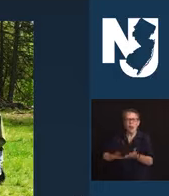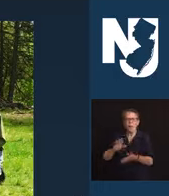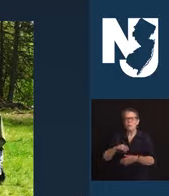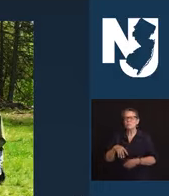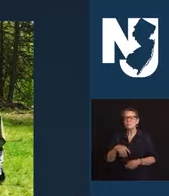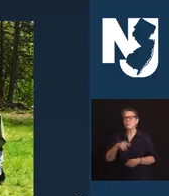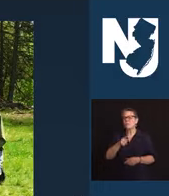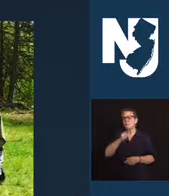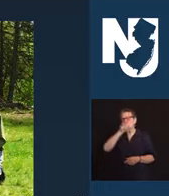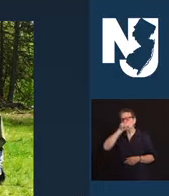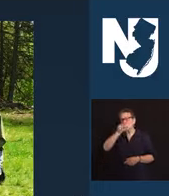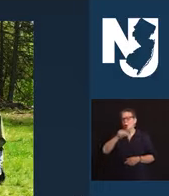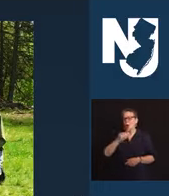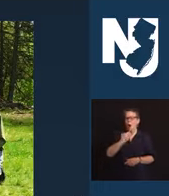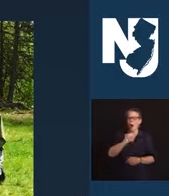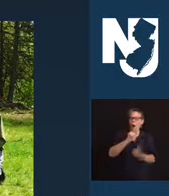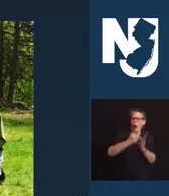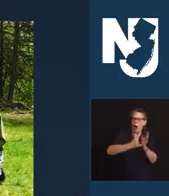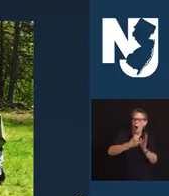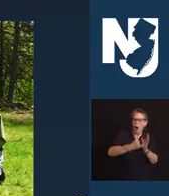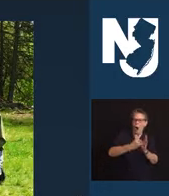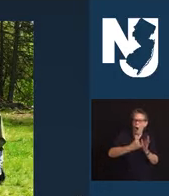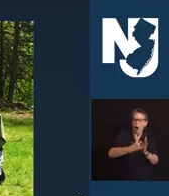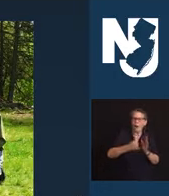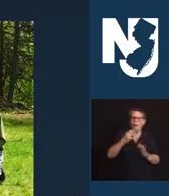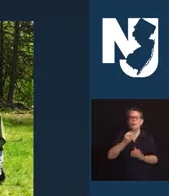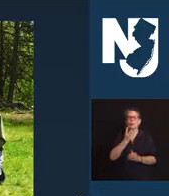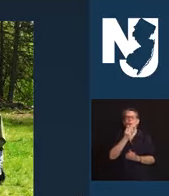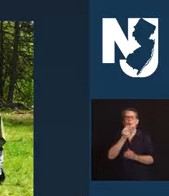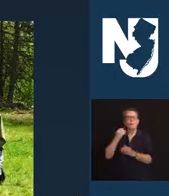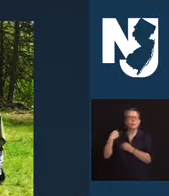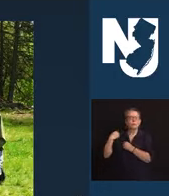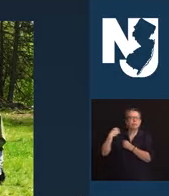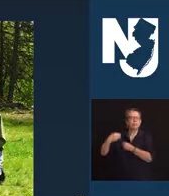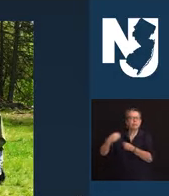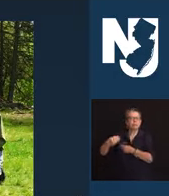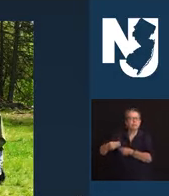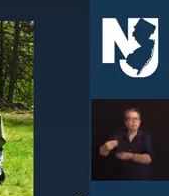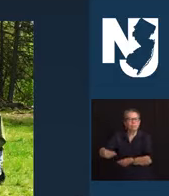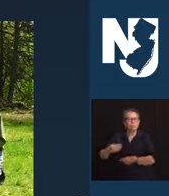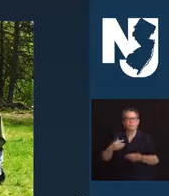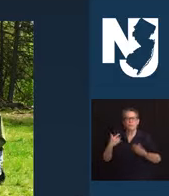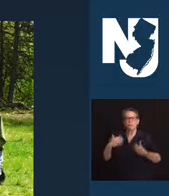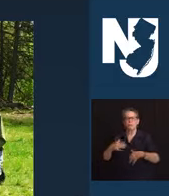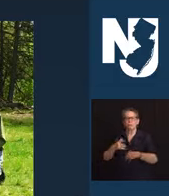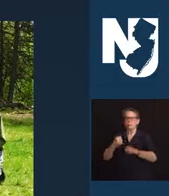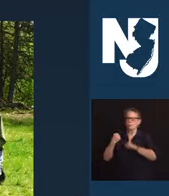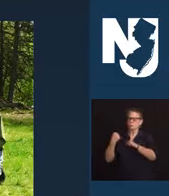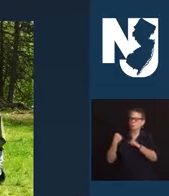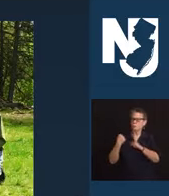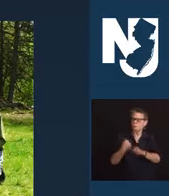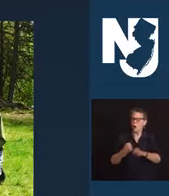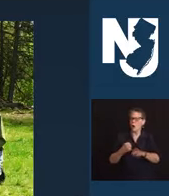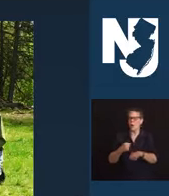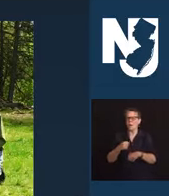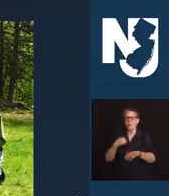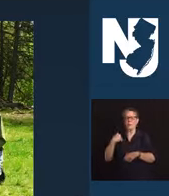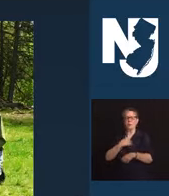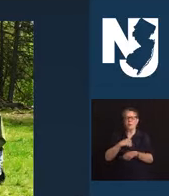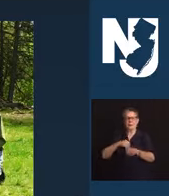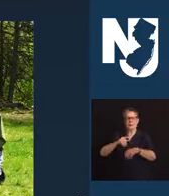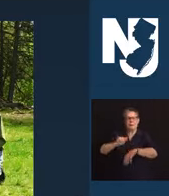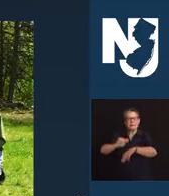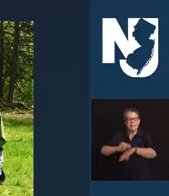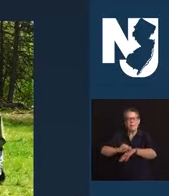Jewish heritage. She was a proud member of Temple Beth Tikva in Wayne, as well as numerous Jewish